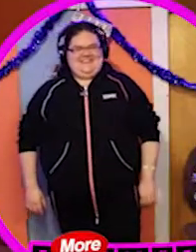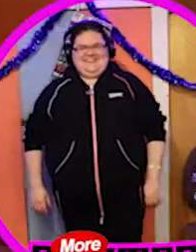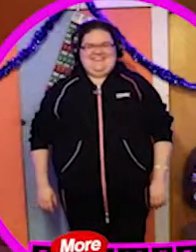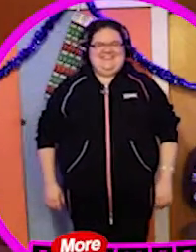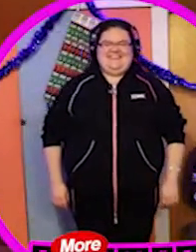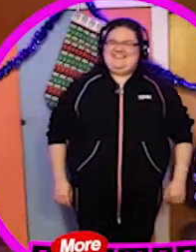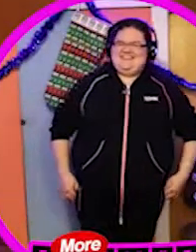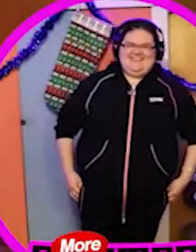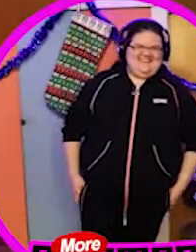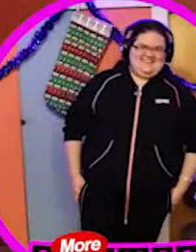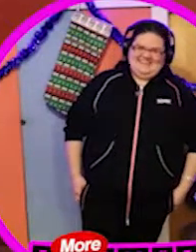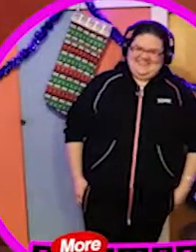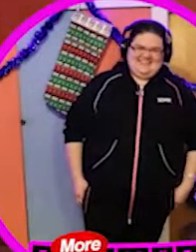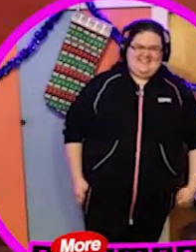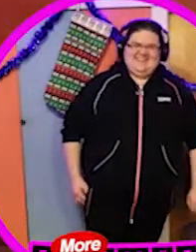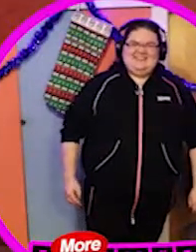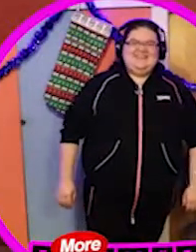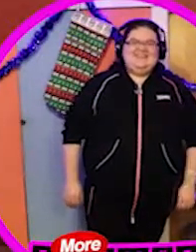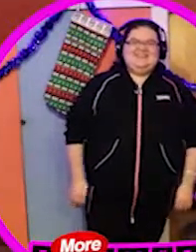man. No!